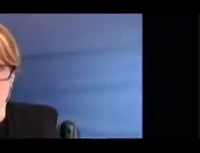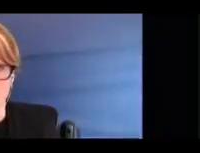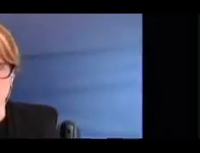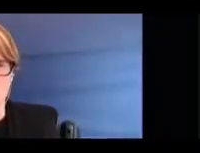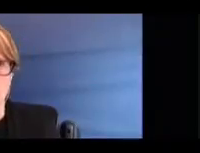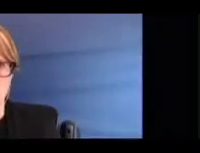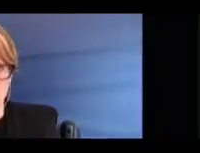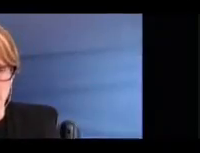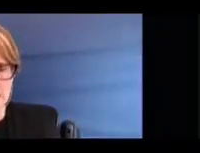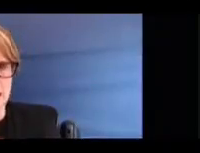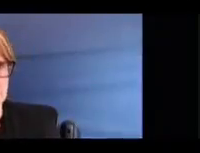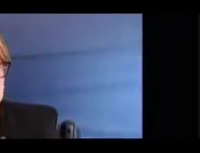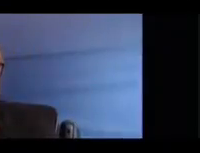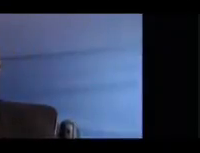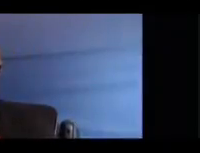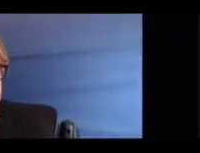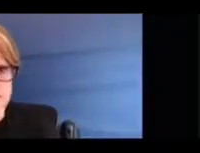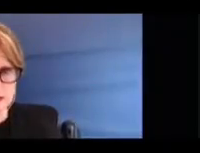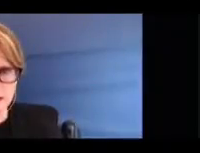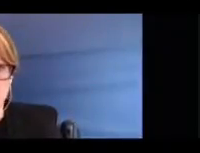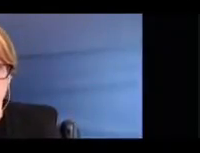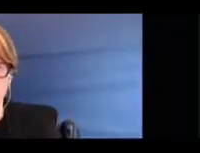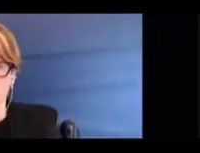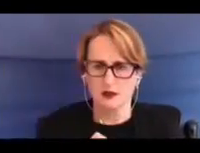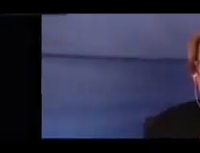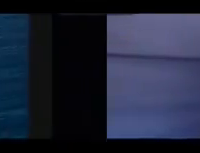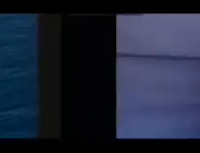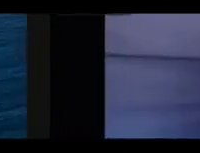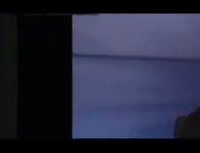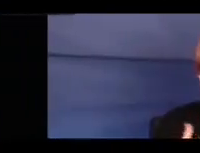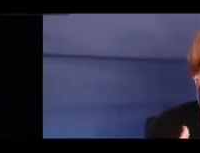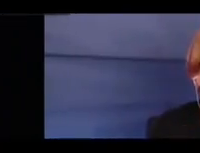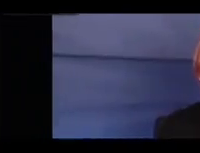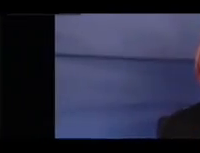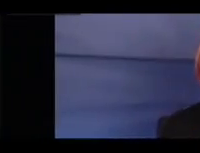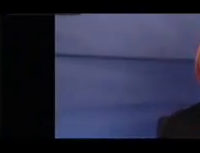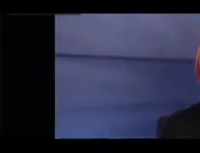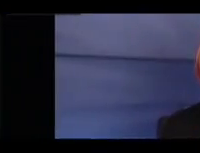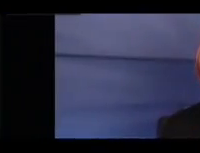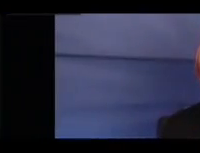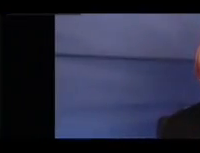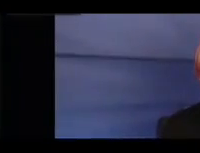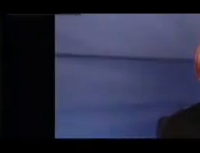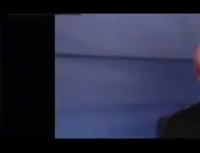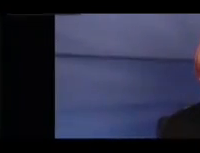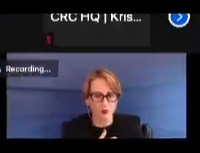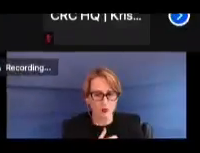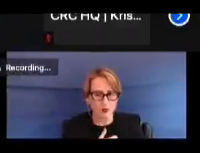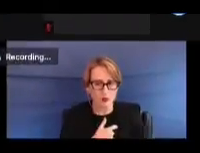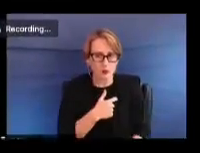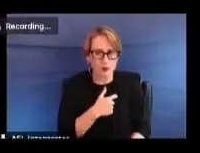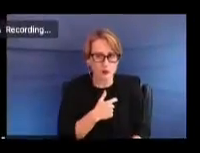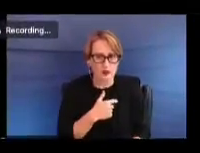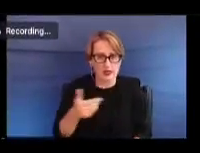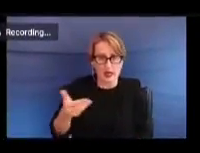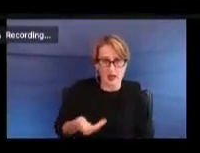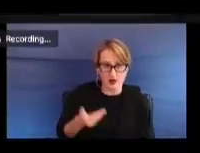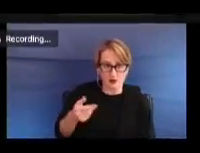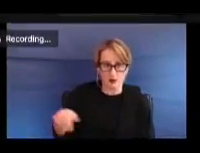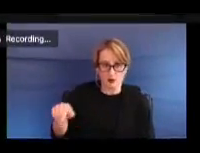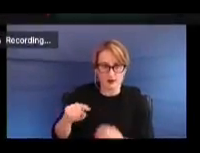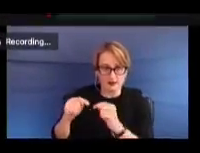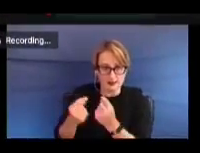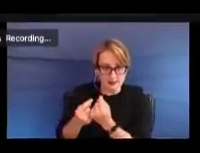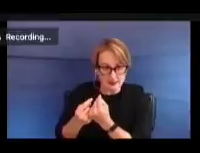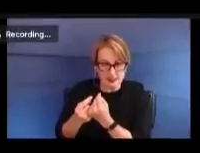really anxious about, is that, we were supposed to be, we hired this big team to go do outreach